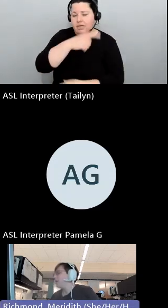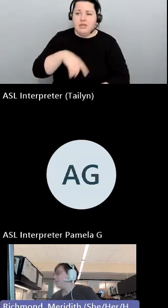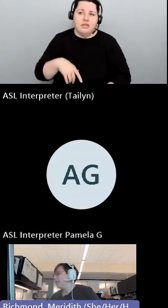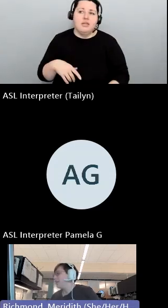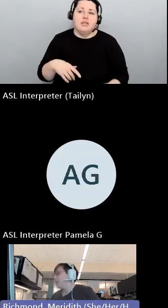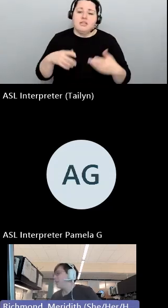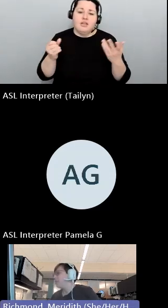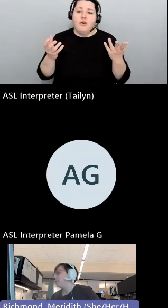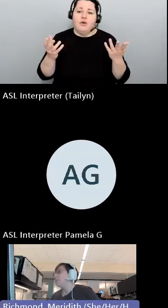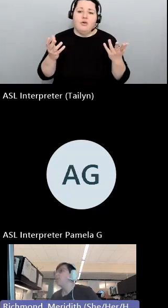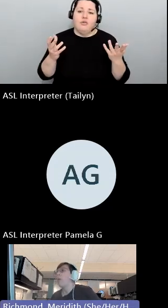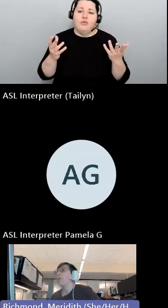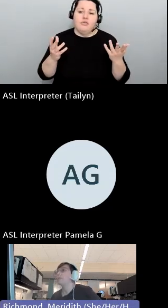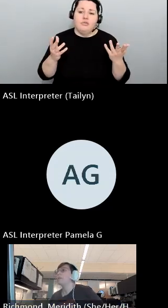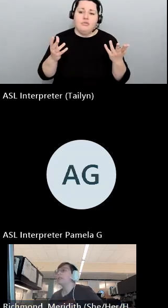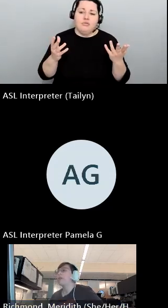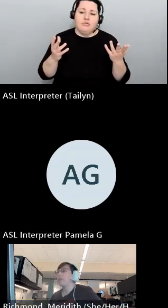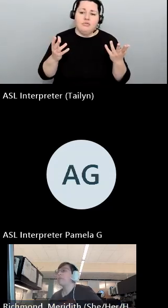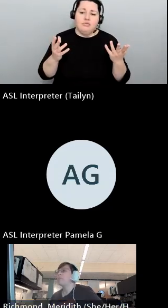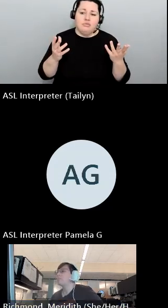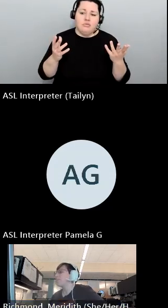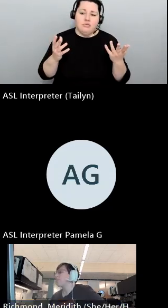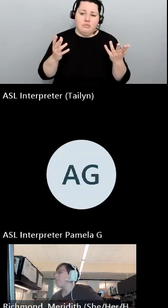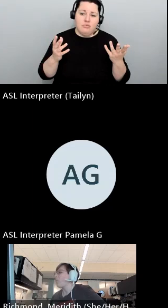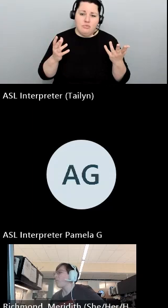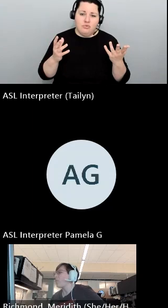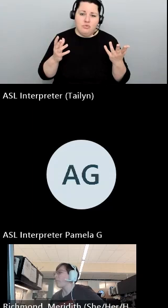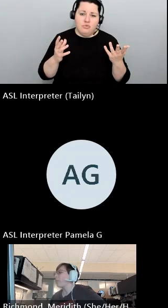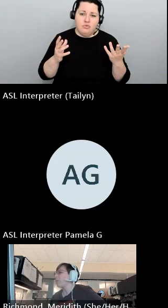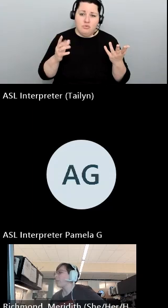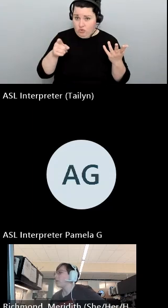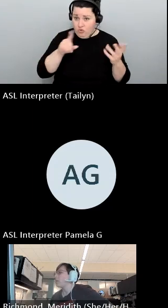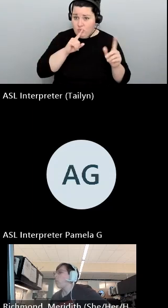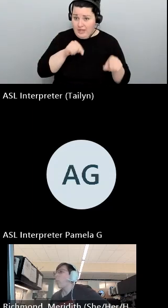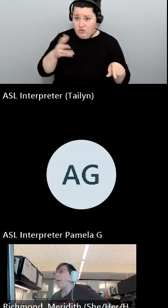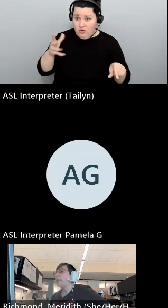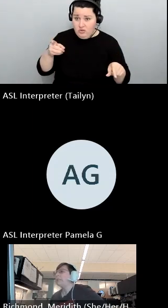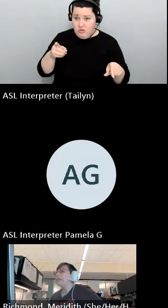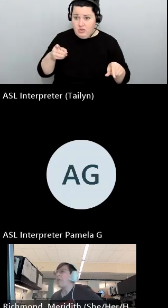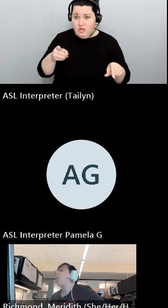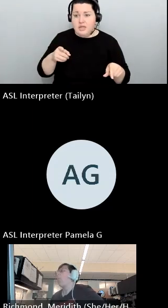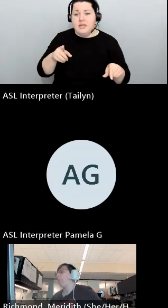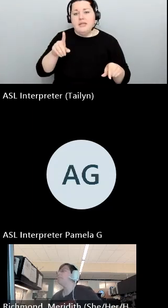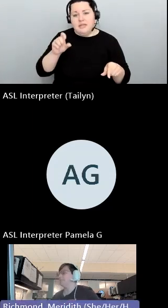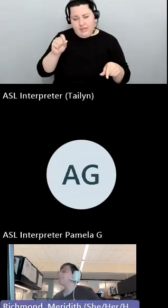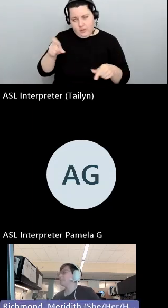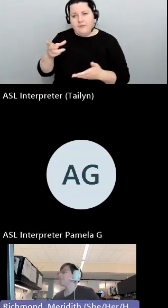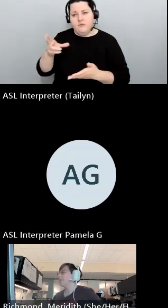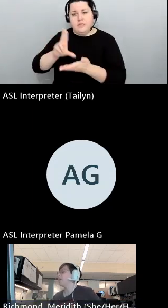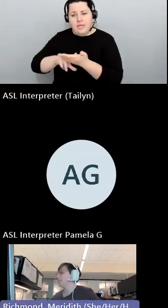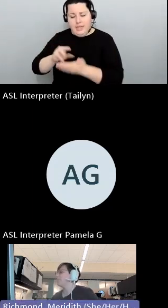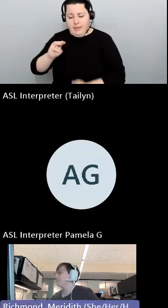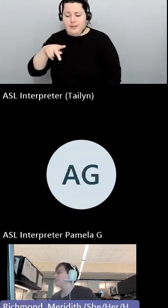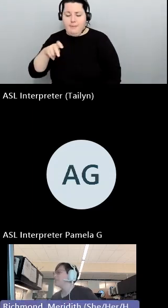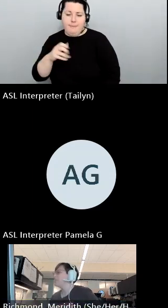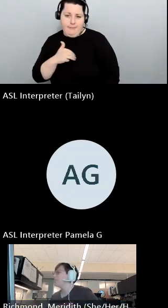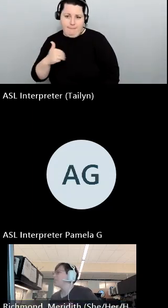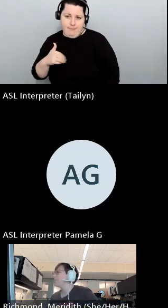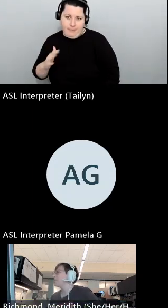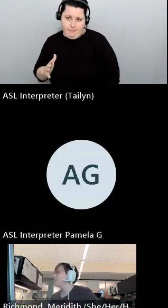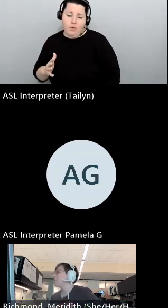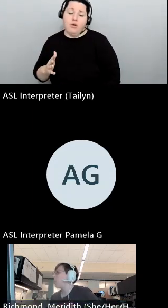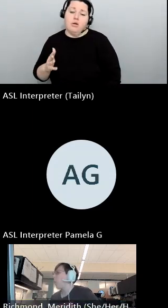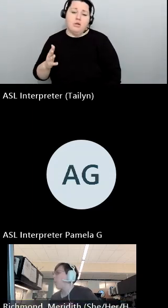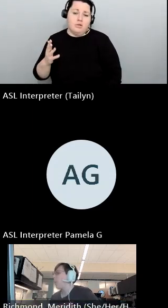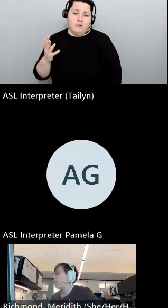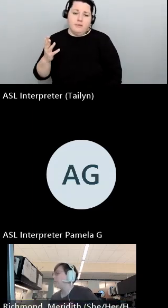How do we find out about what? Oh, sorry. You did answer. Like you do have to sign up as a member because